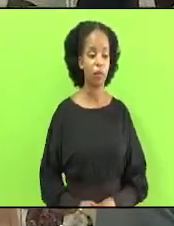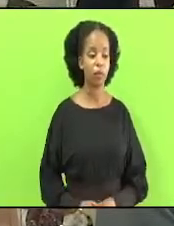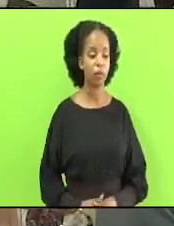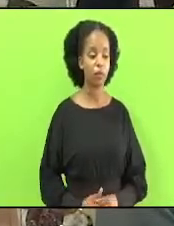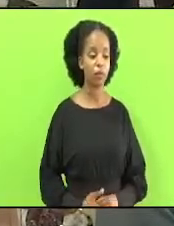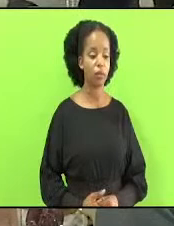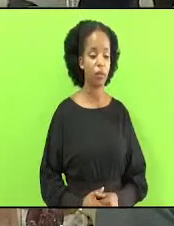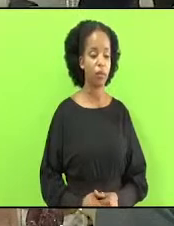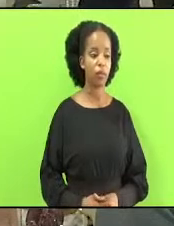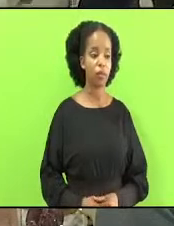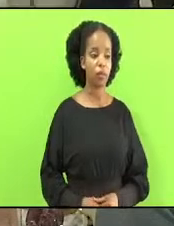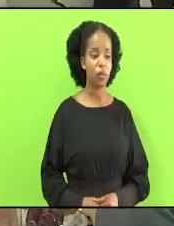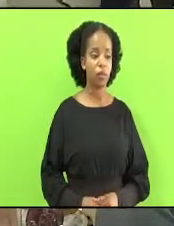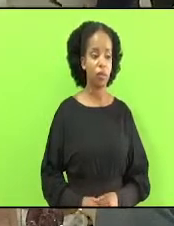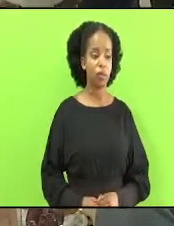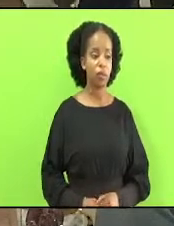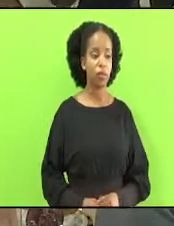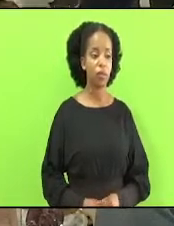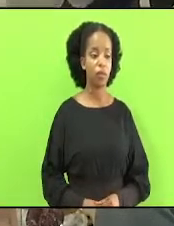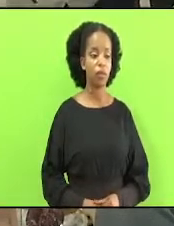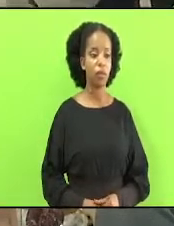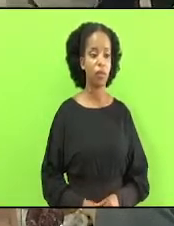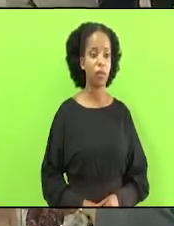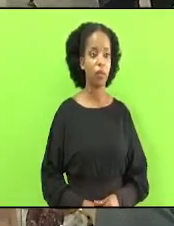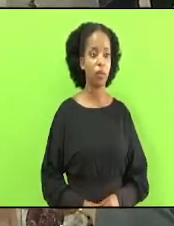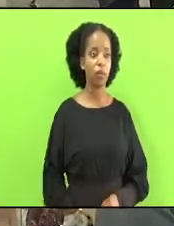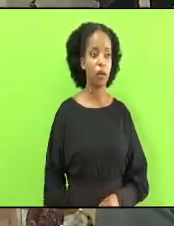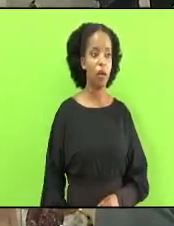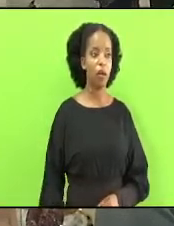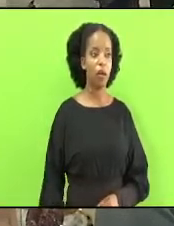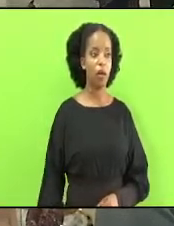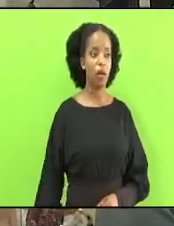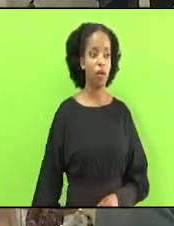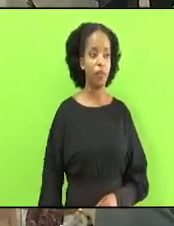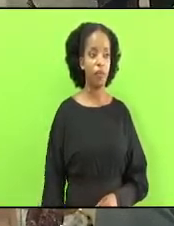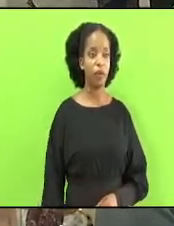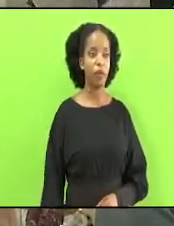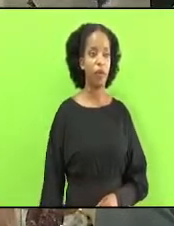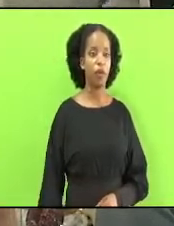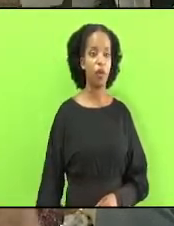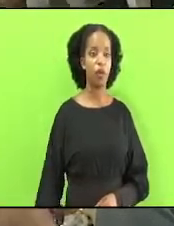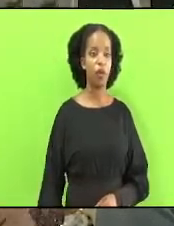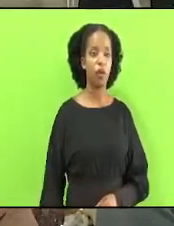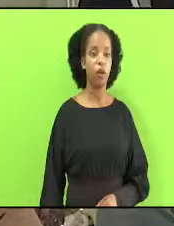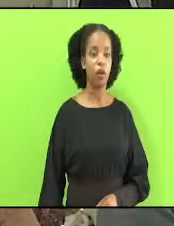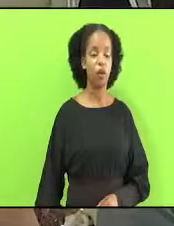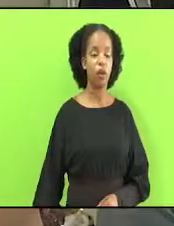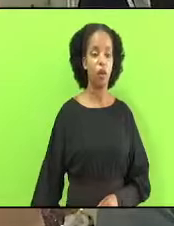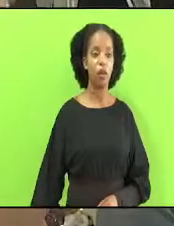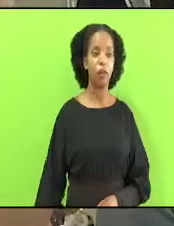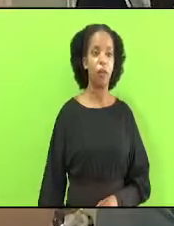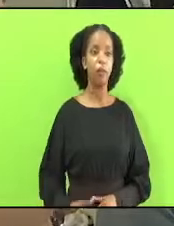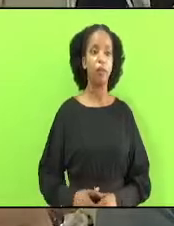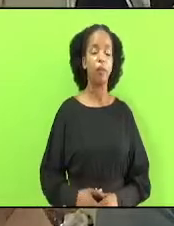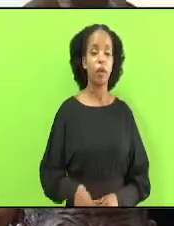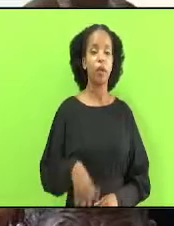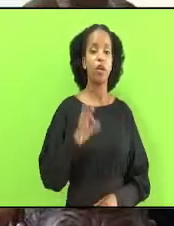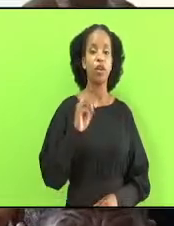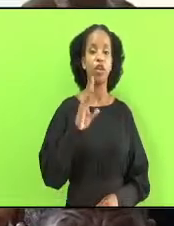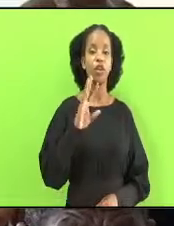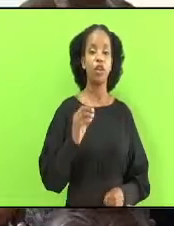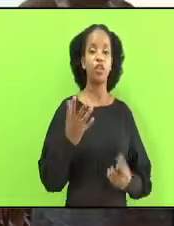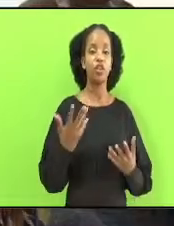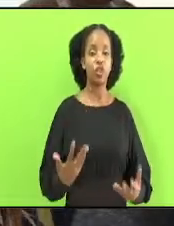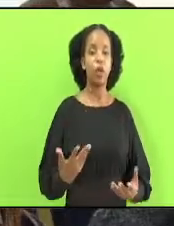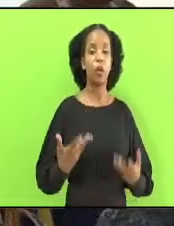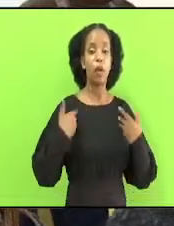ya go silafatswa ga loabi le taba ya di carbon gantse ba hisa matlakala ao. So my